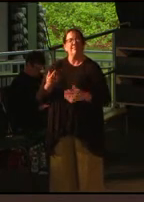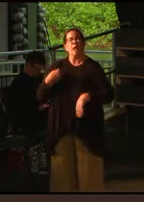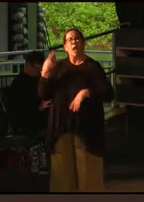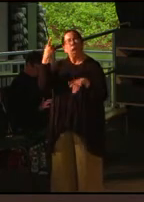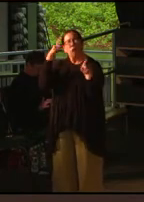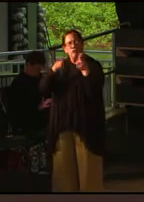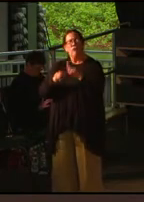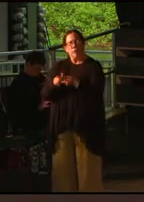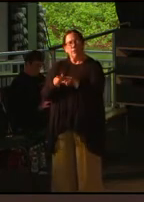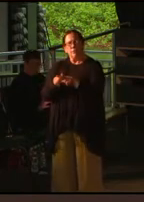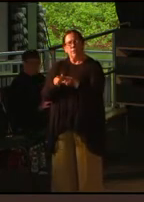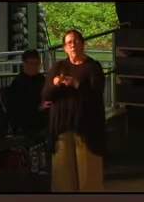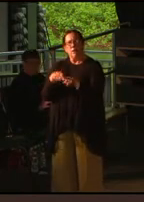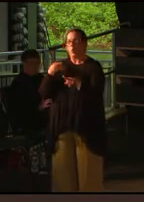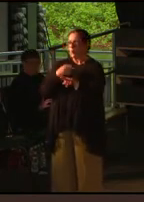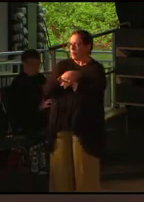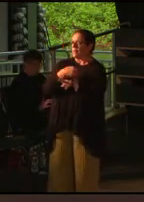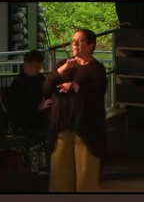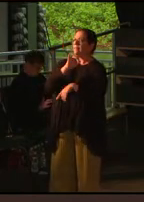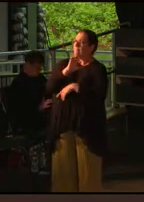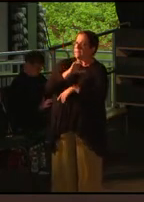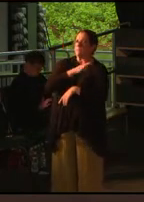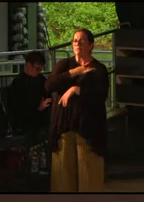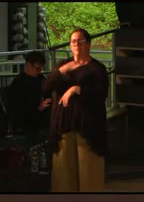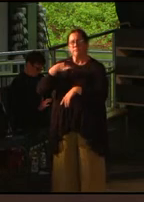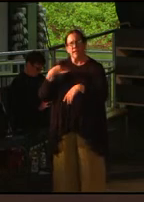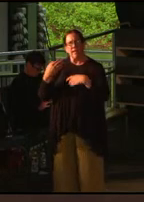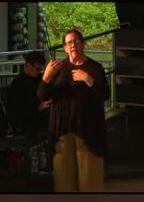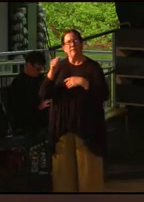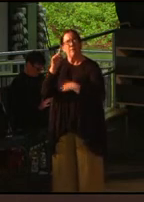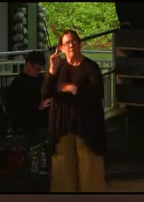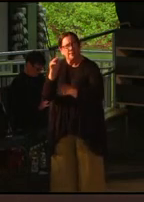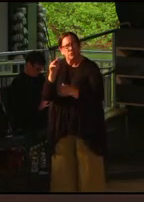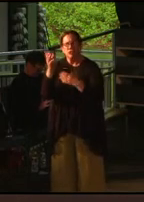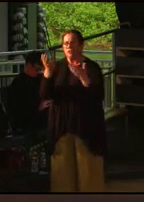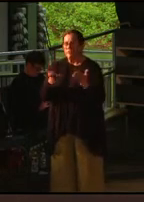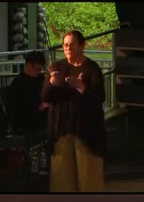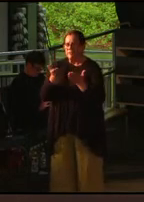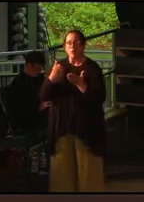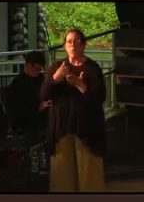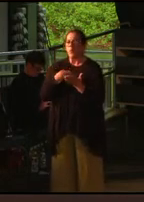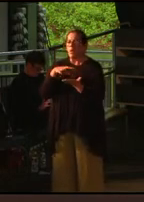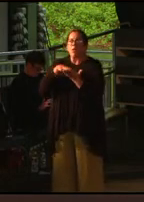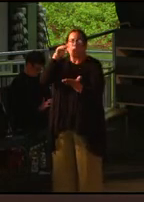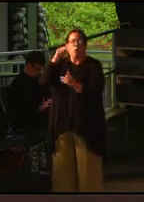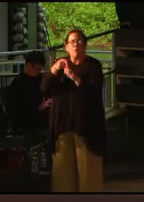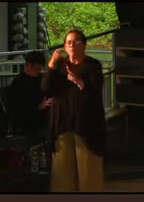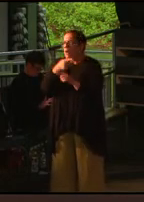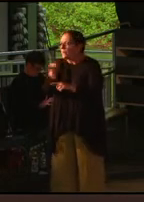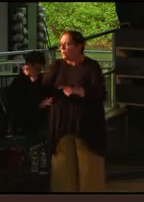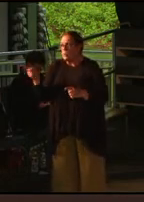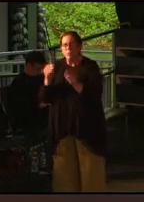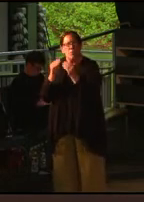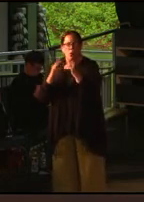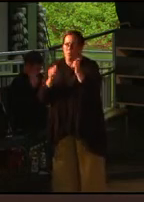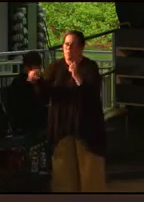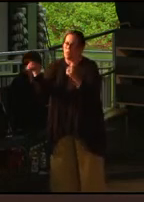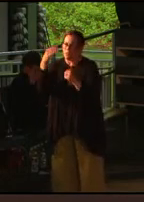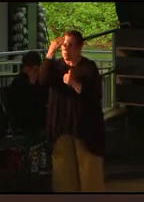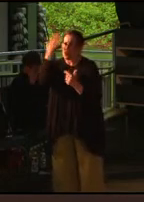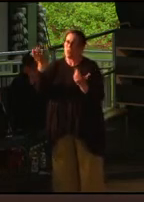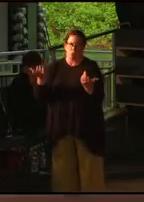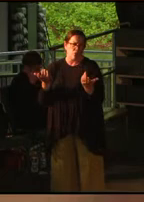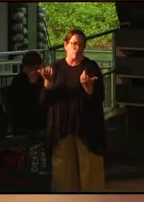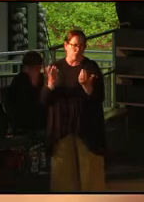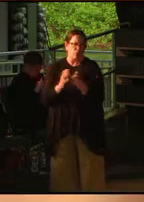the faculty, staff, and administrators here at Bristol, have learned more from all of you than you realize. So